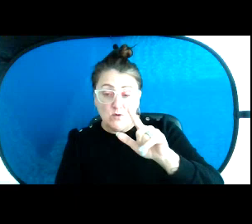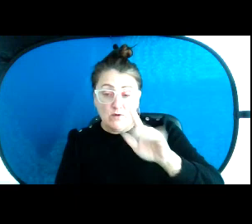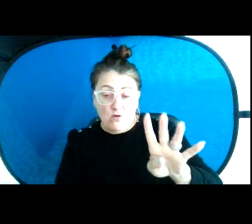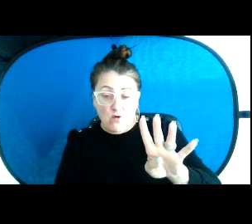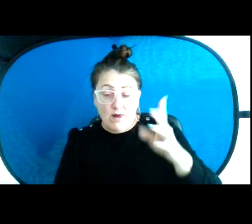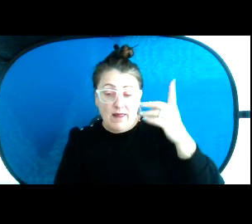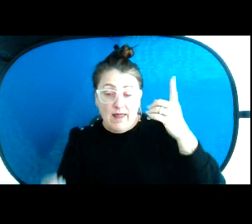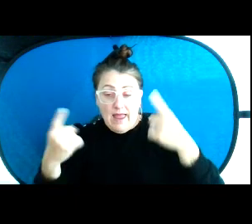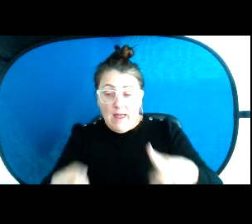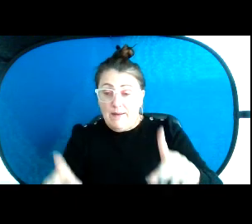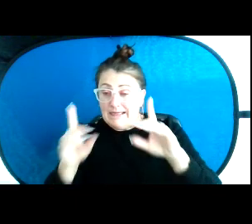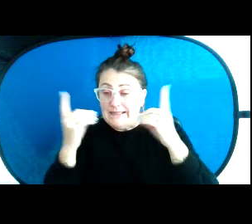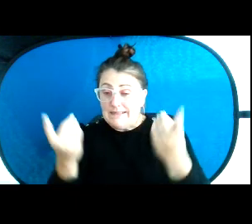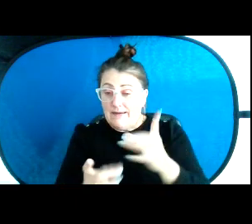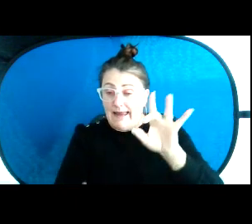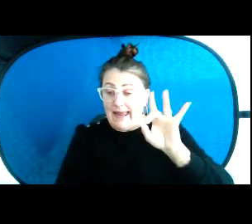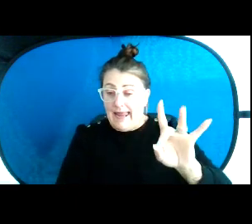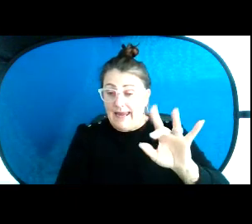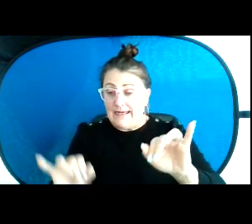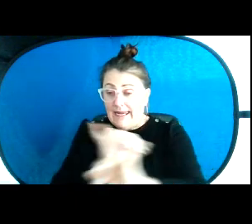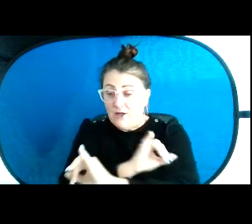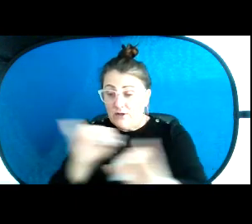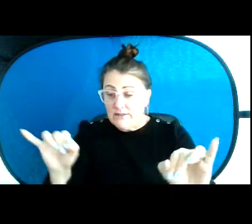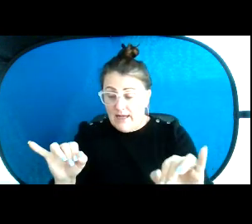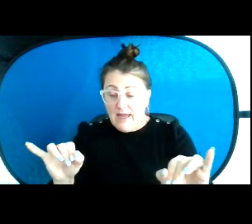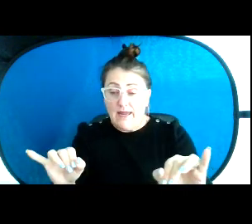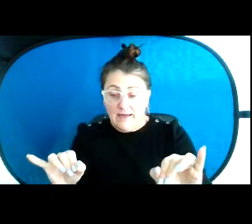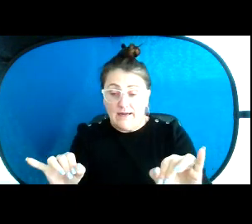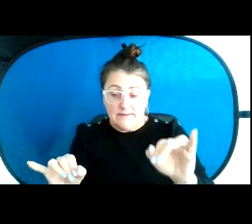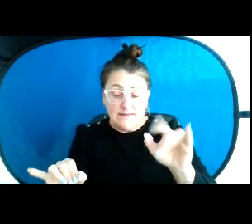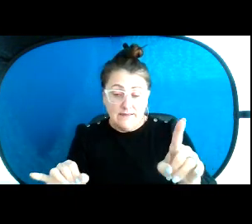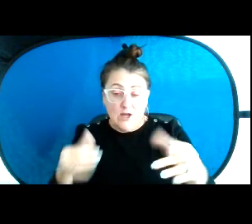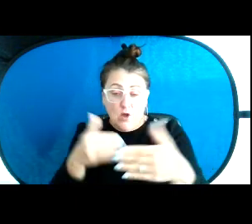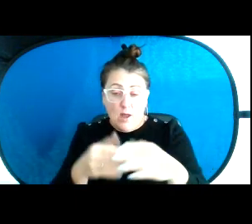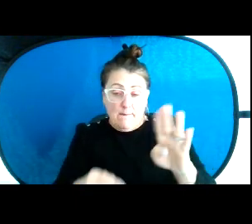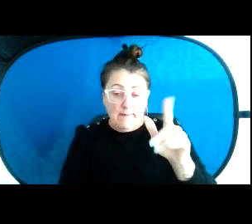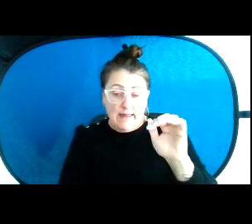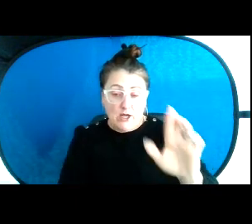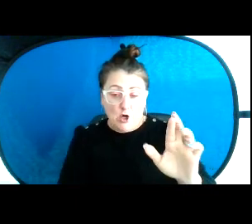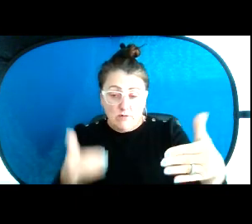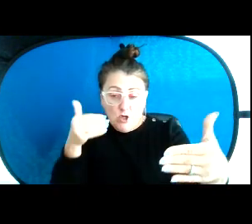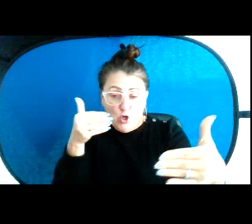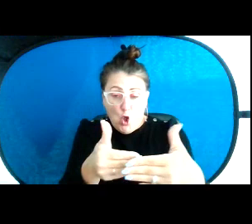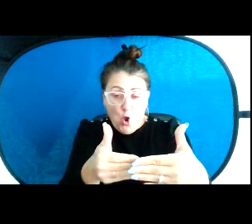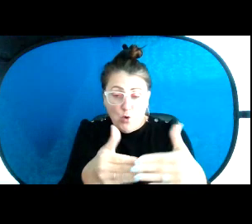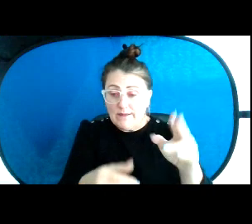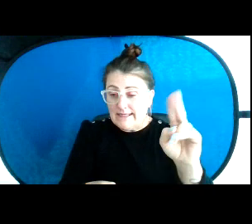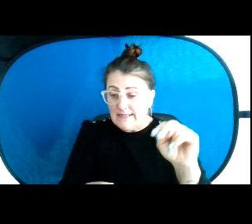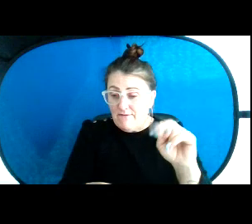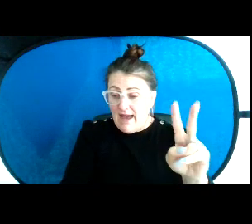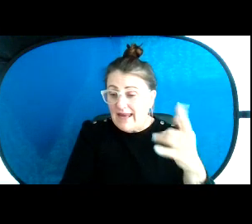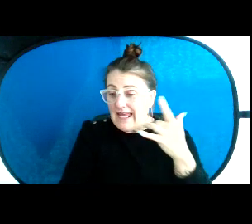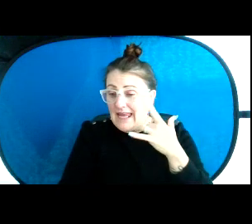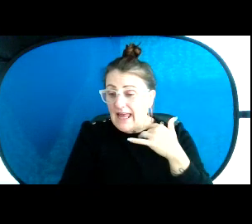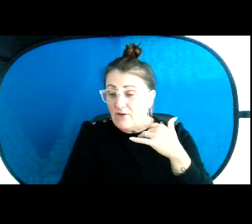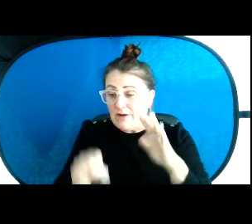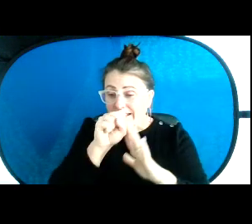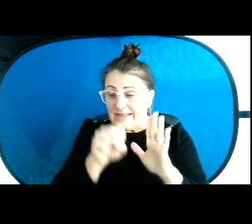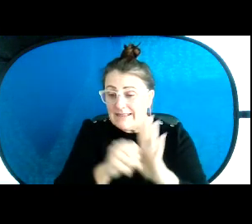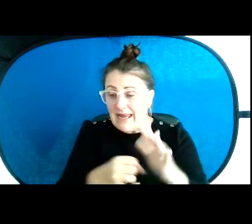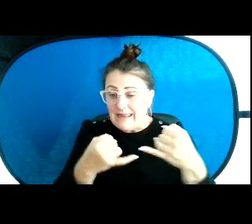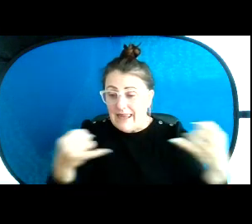District 8 on Interstate 15 near Baker. This is located right by the California-Nevada state line. A truck